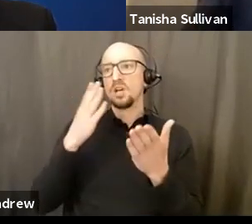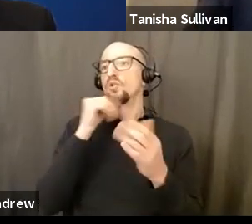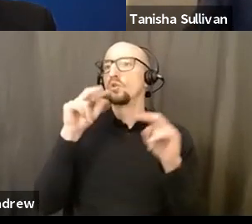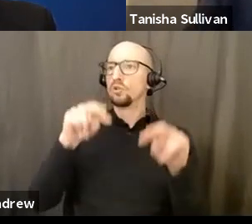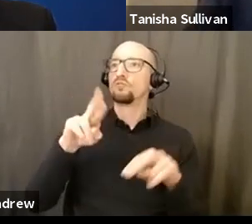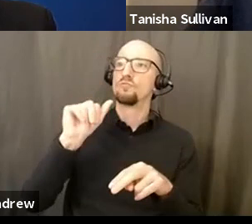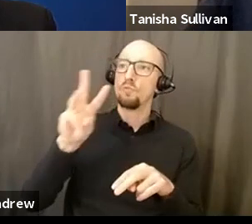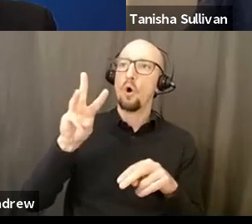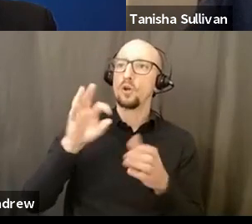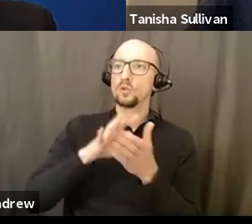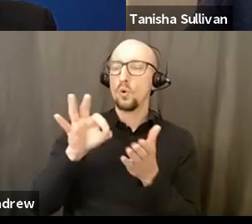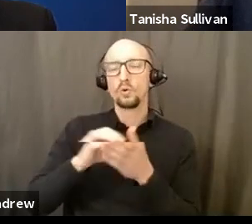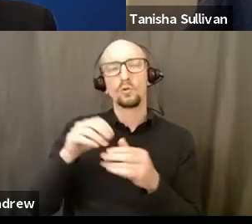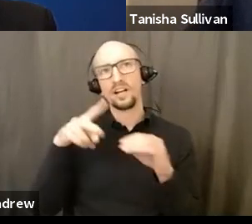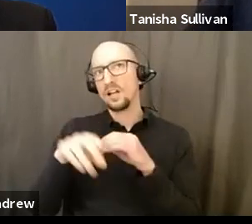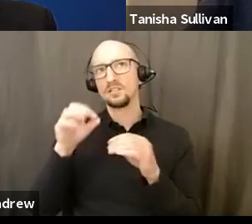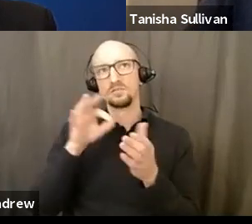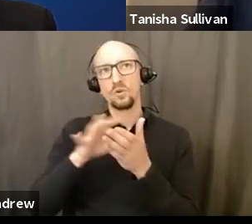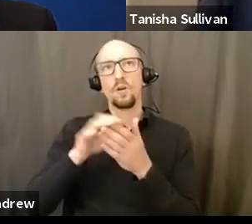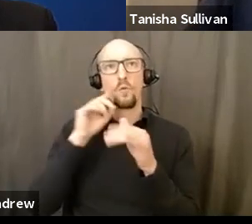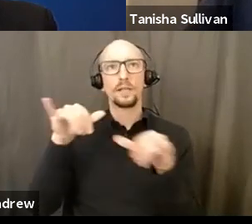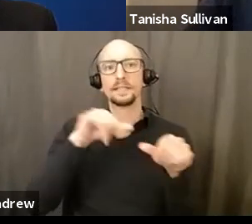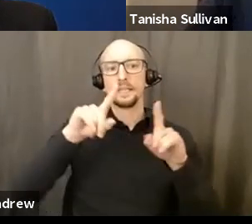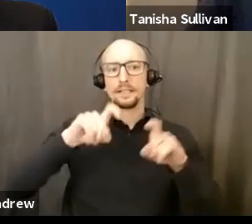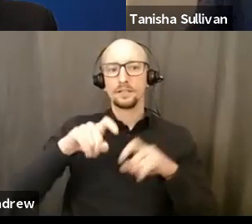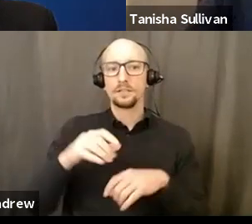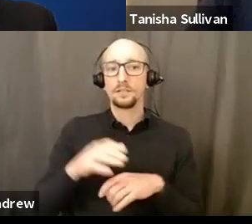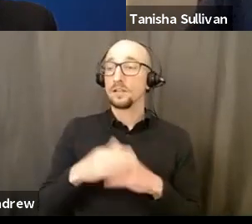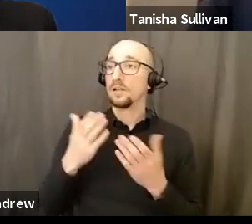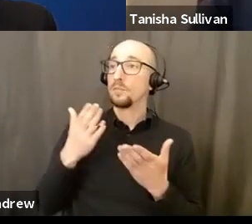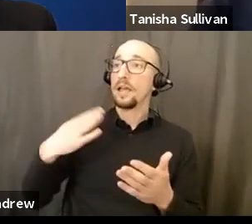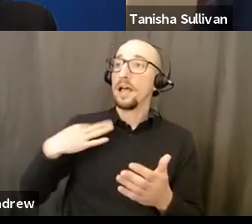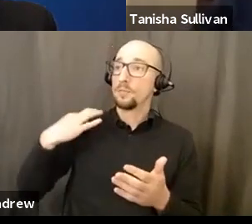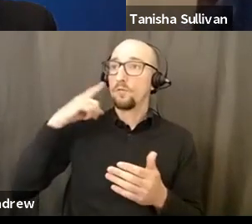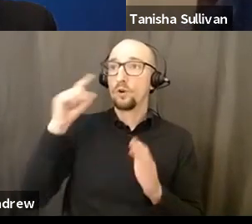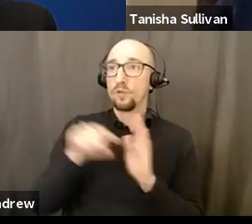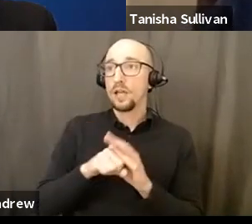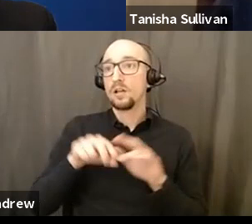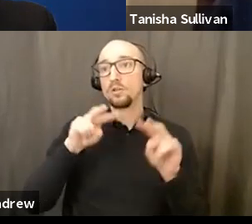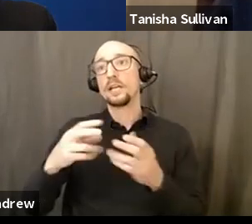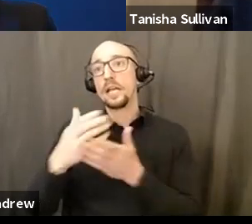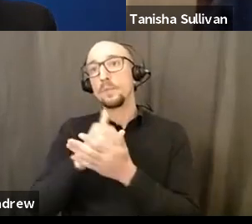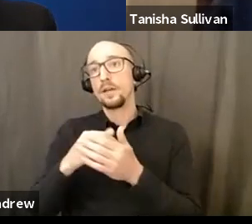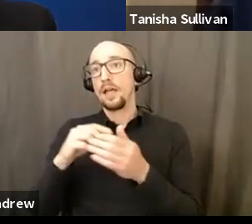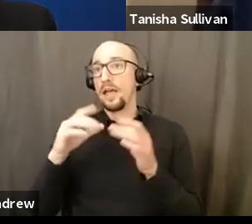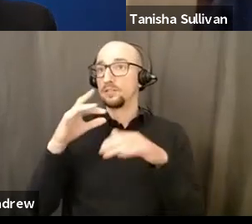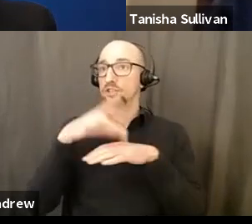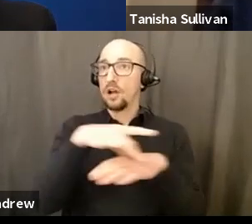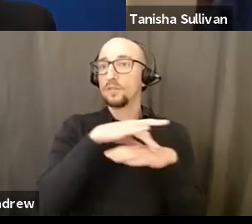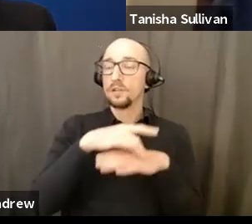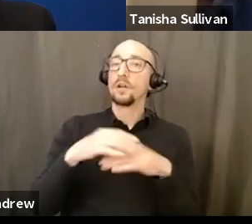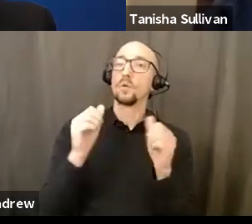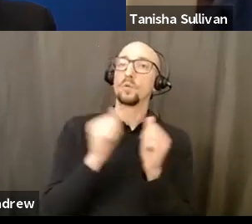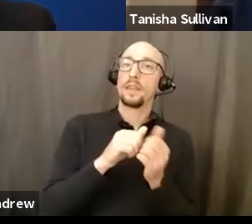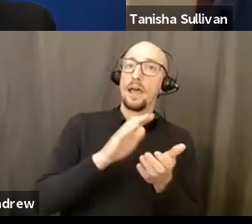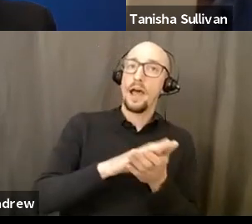tests. I believe the temporary policy premising eligibility on grades and using measures of income and geography alongside academic measures